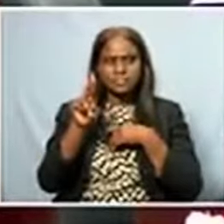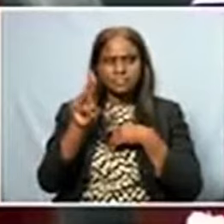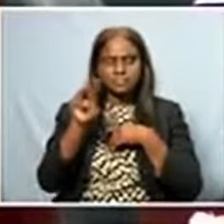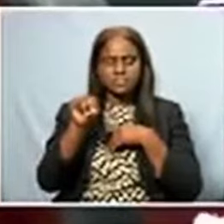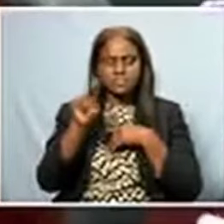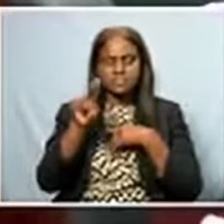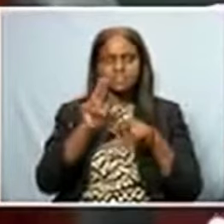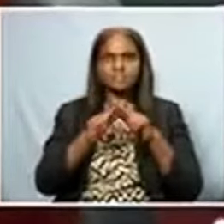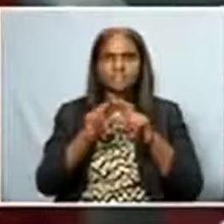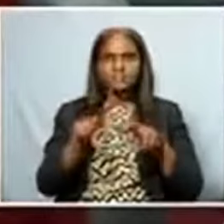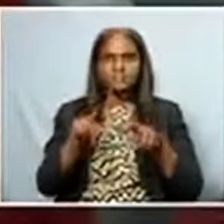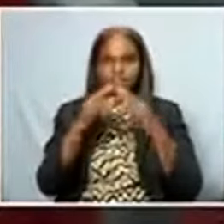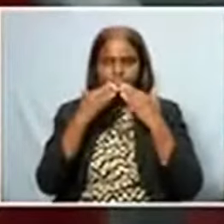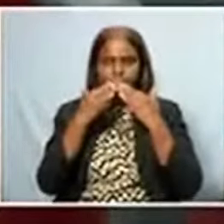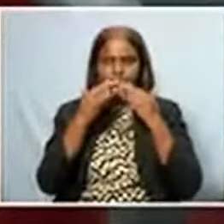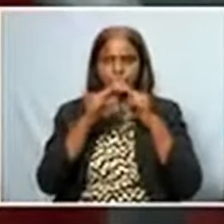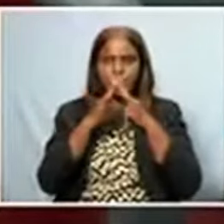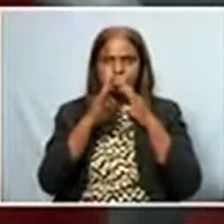Chairperson.